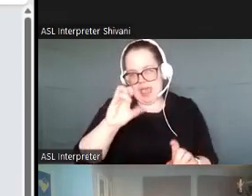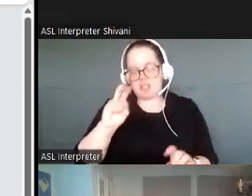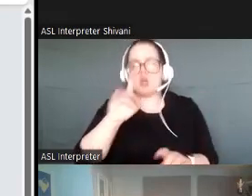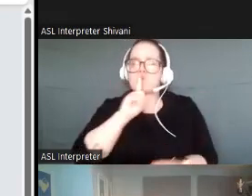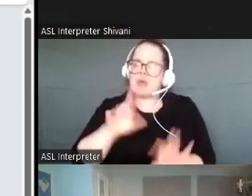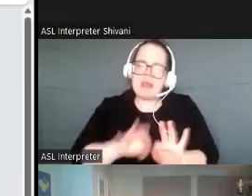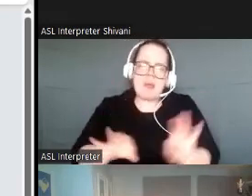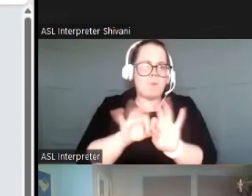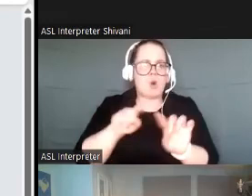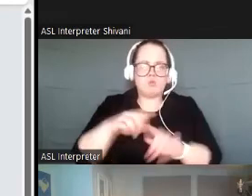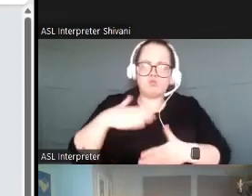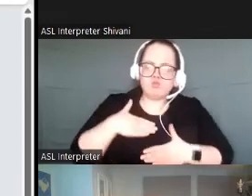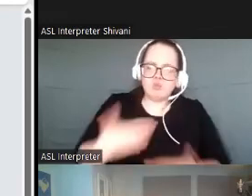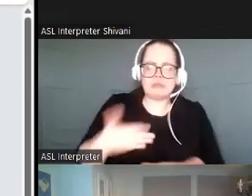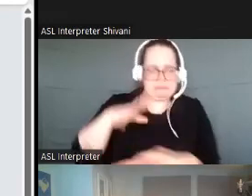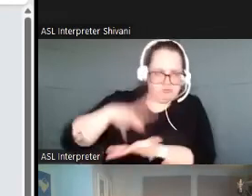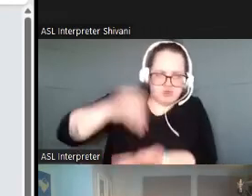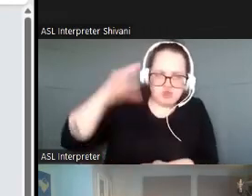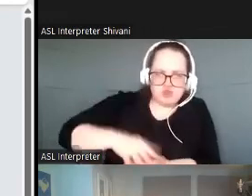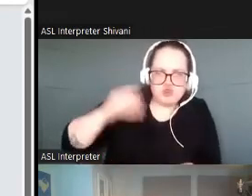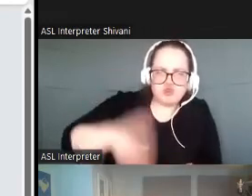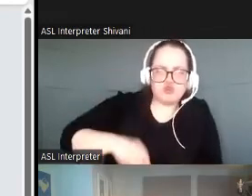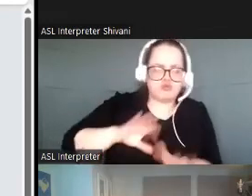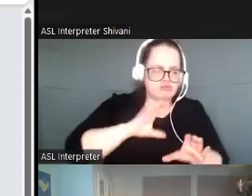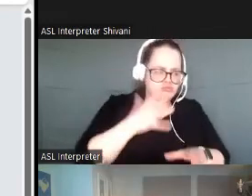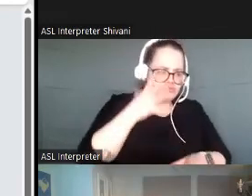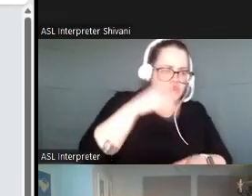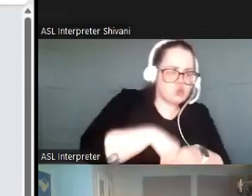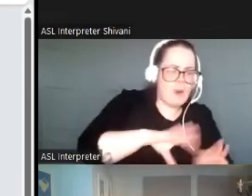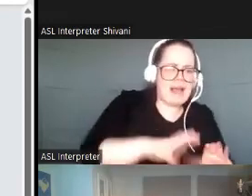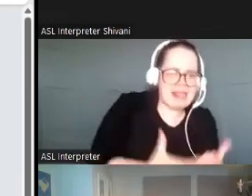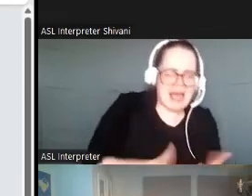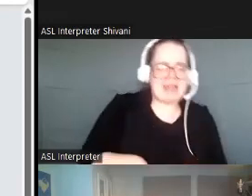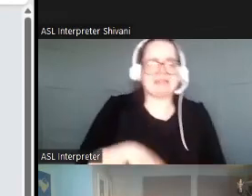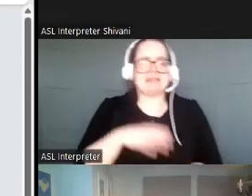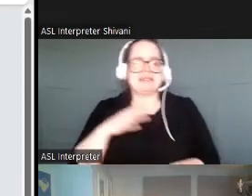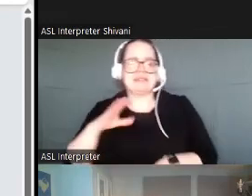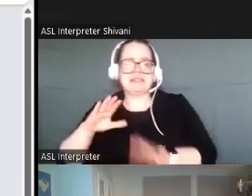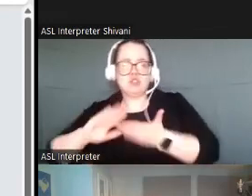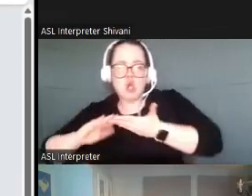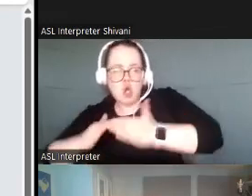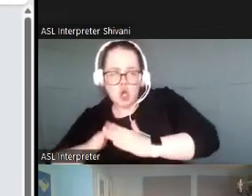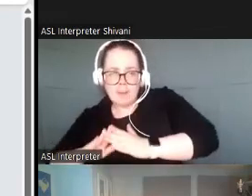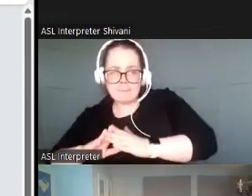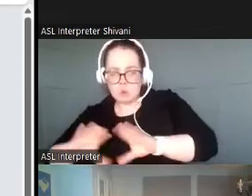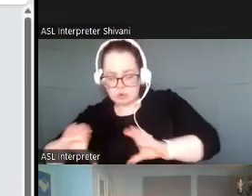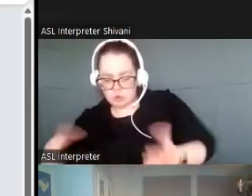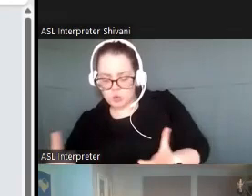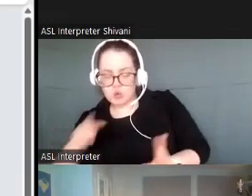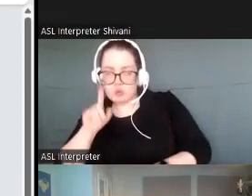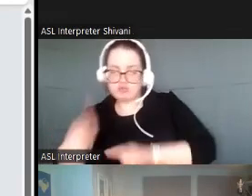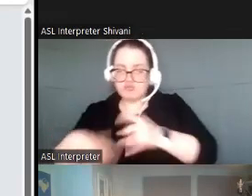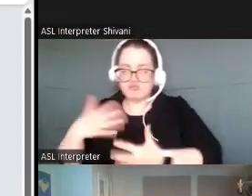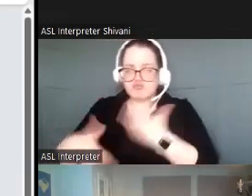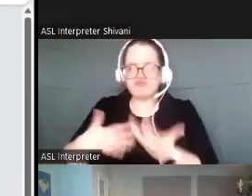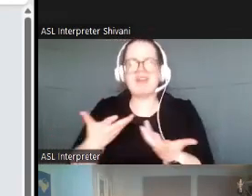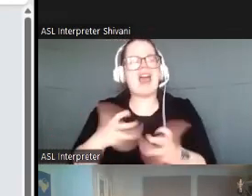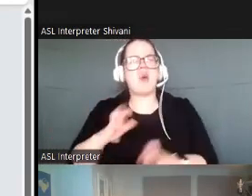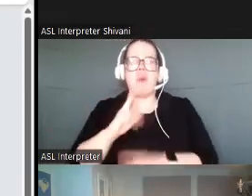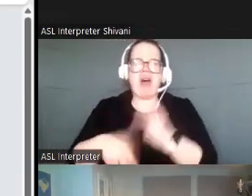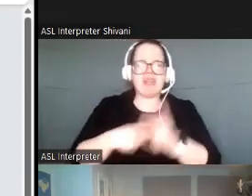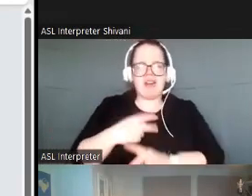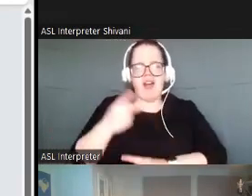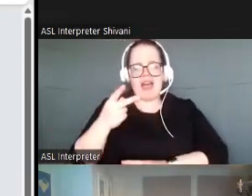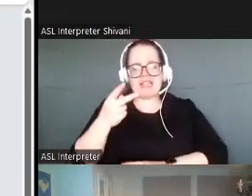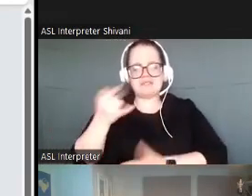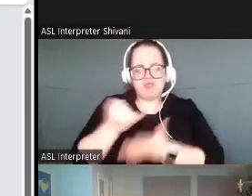and community engagements and things like that. I don't want to have the kind of artist who's just going to sit at home and do the